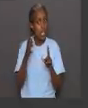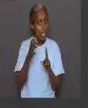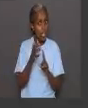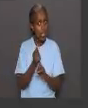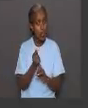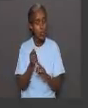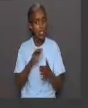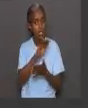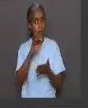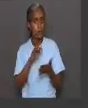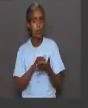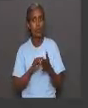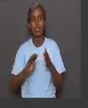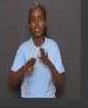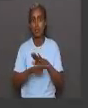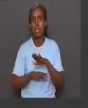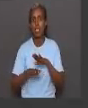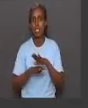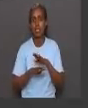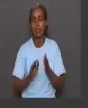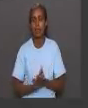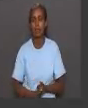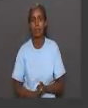included between the bases.